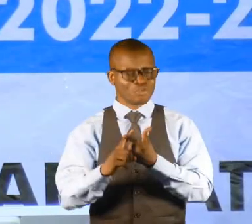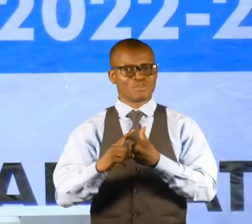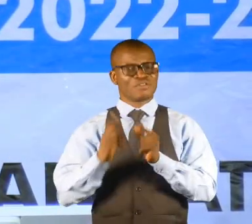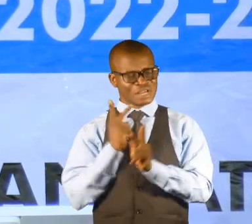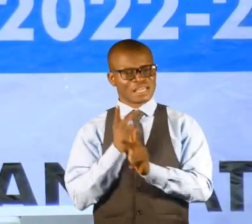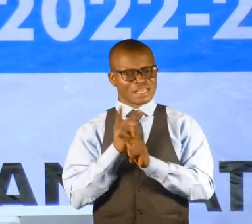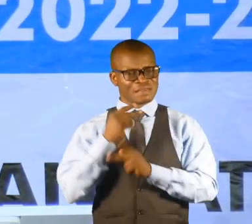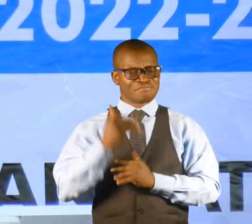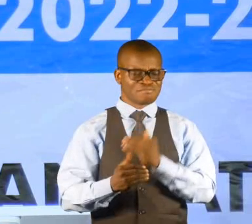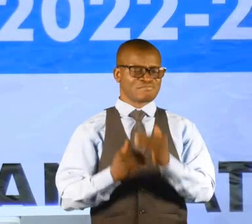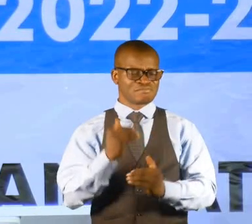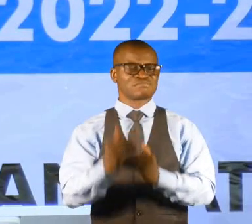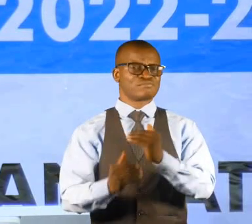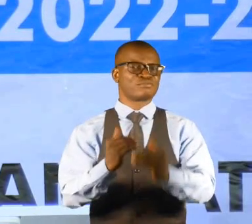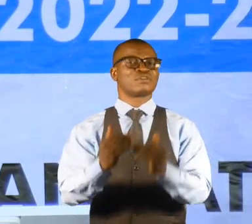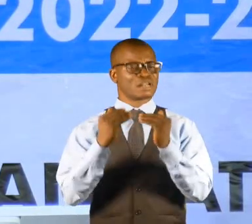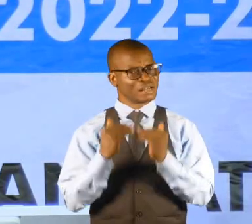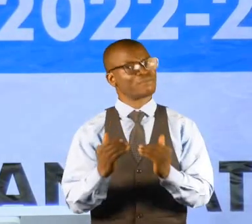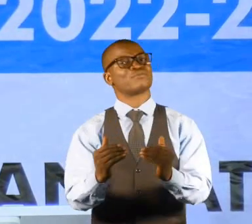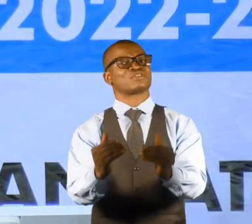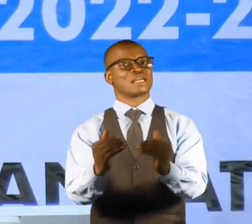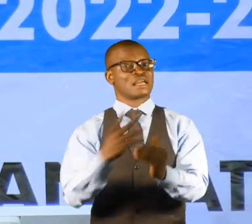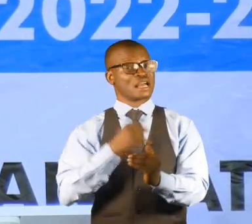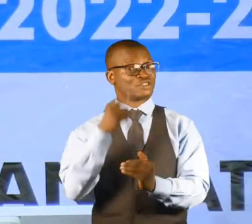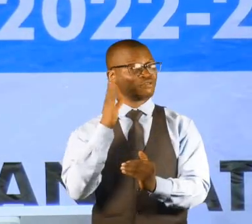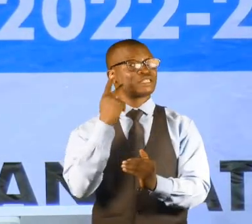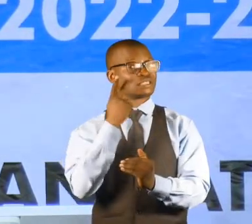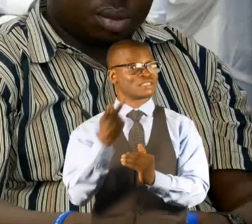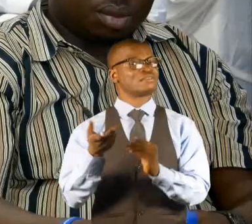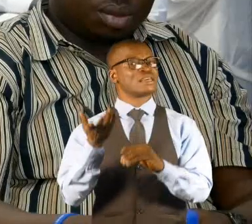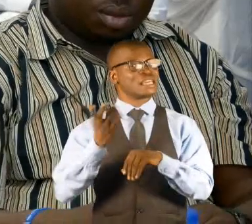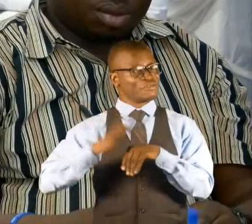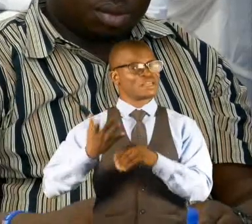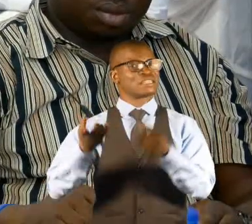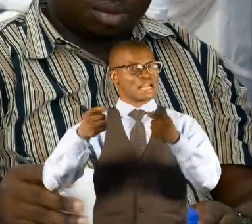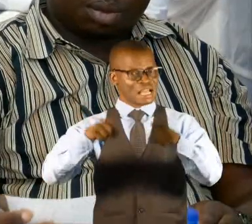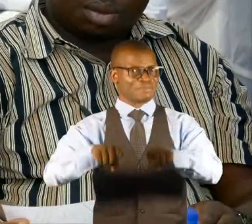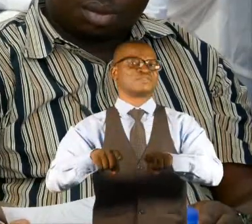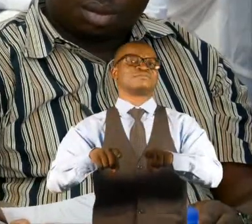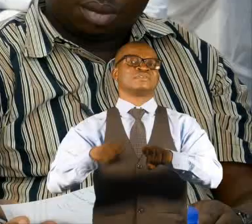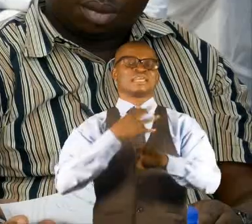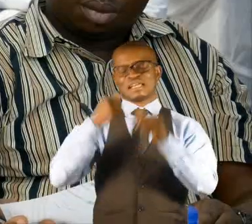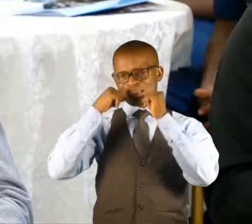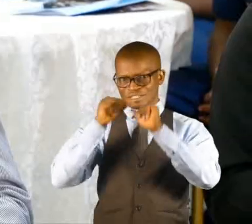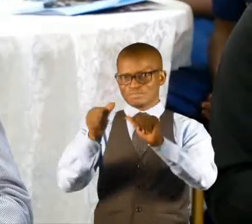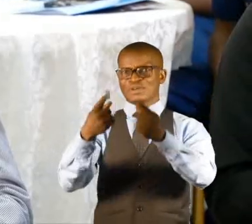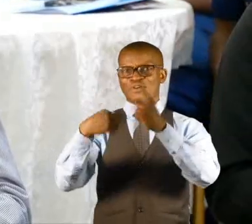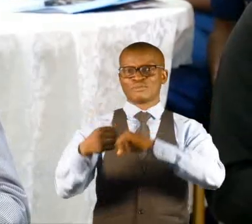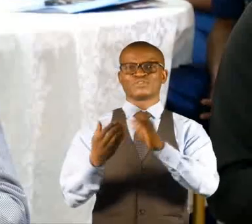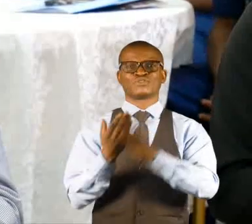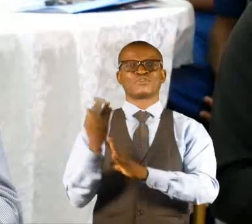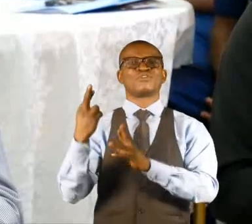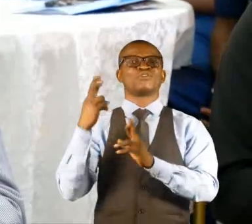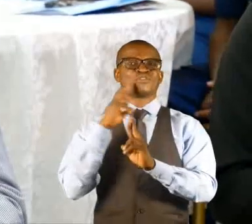you keep momentum and you create momentum and you see effects coming through in the